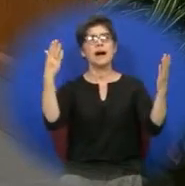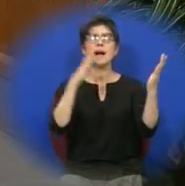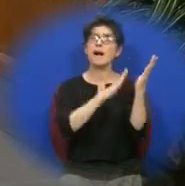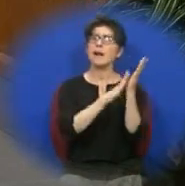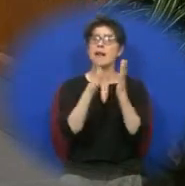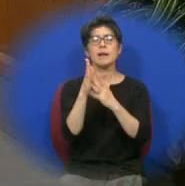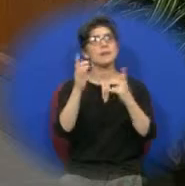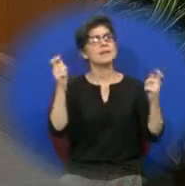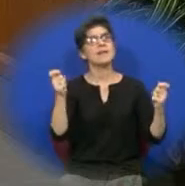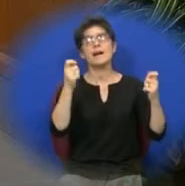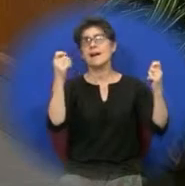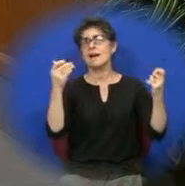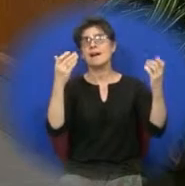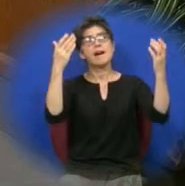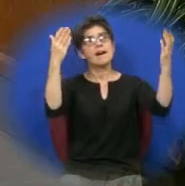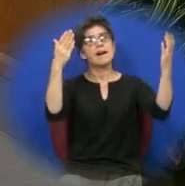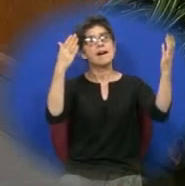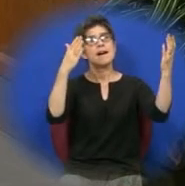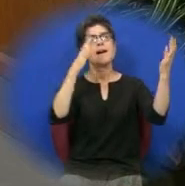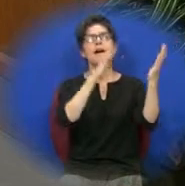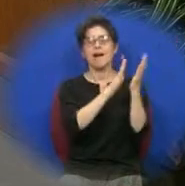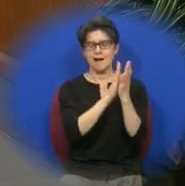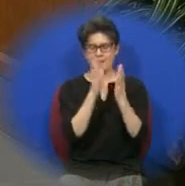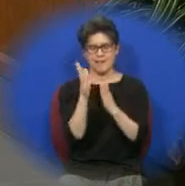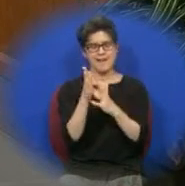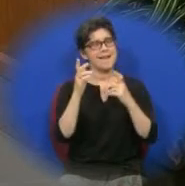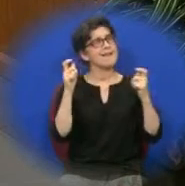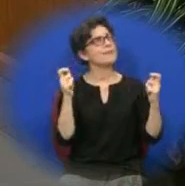Hallelujah, hallelujah,